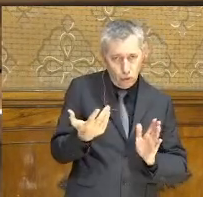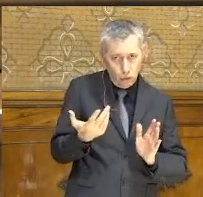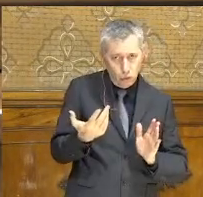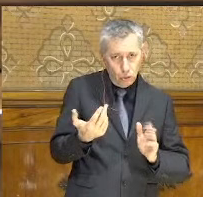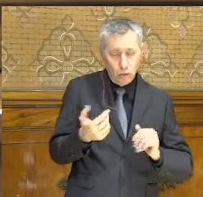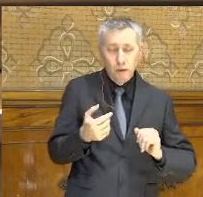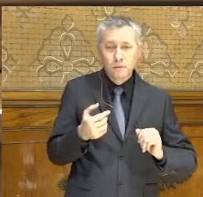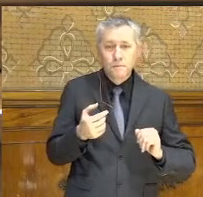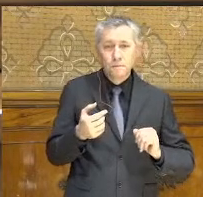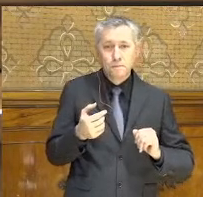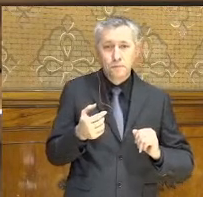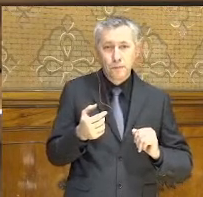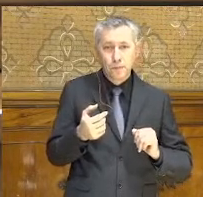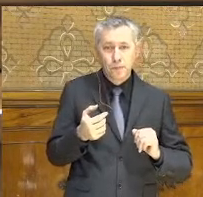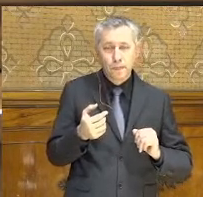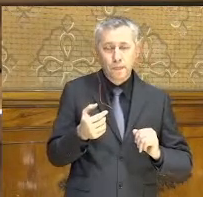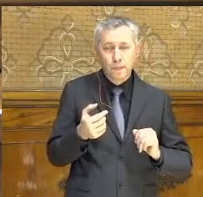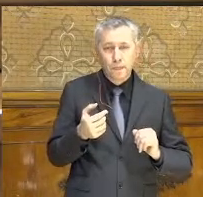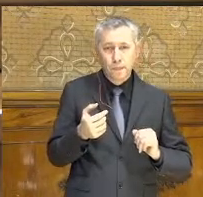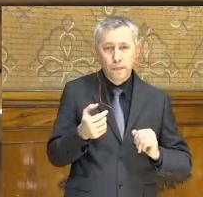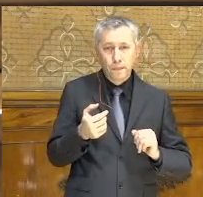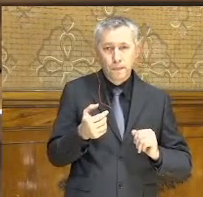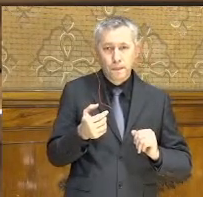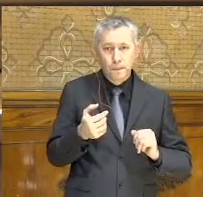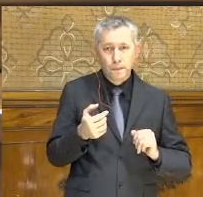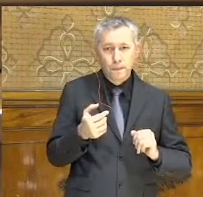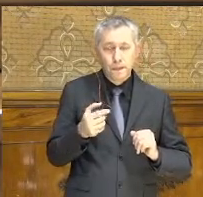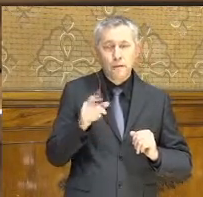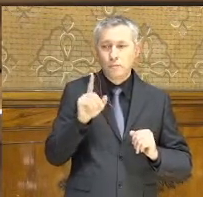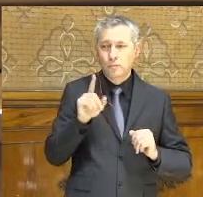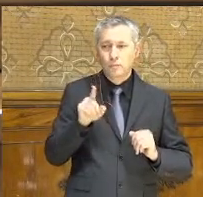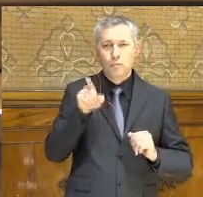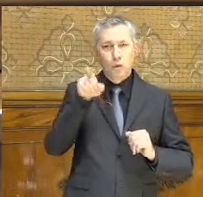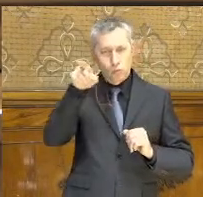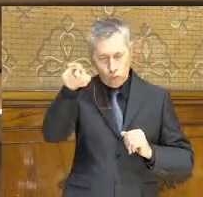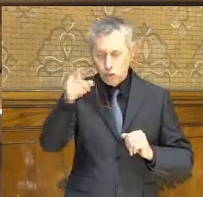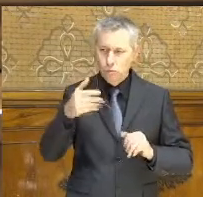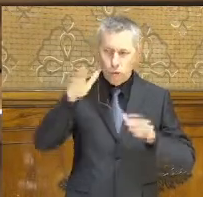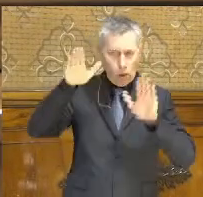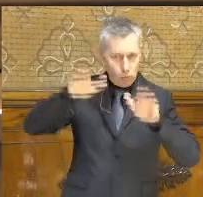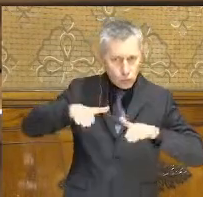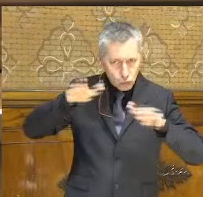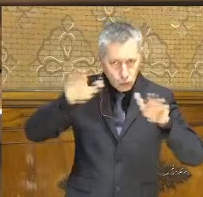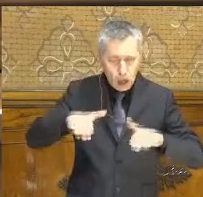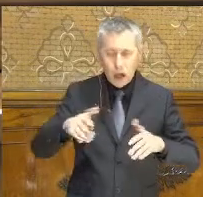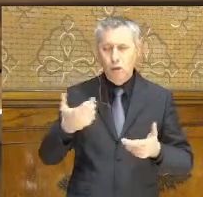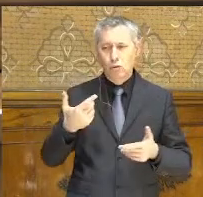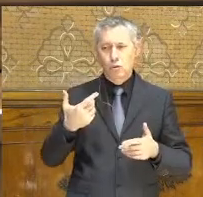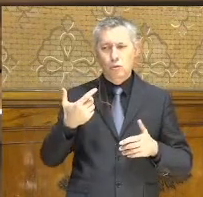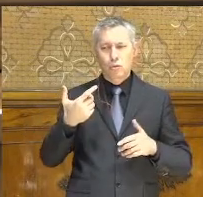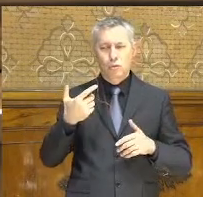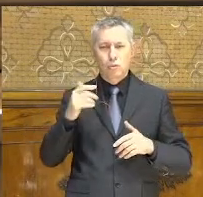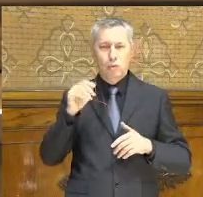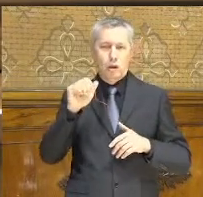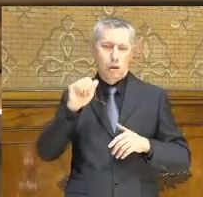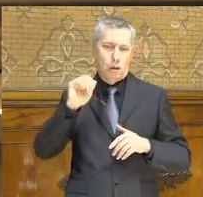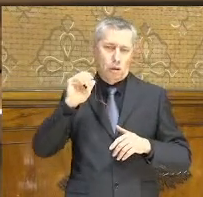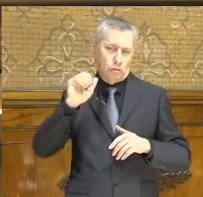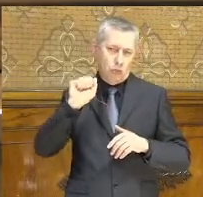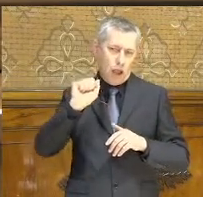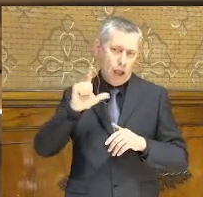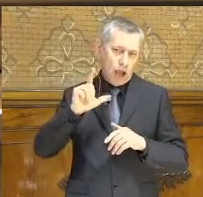a co-religionist. He's another Muslim, he's another Algerian. They speak, he speaks to them, and